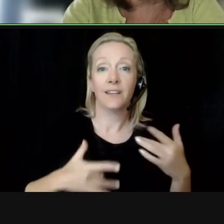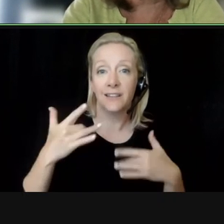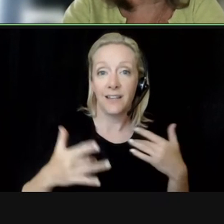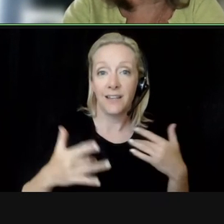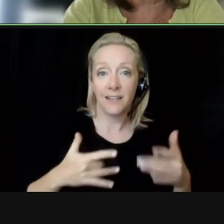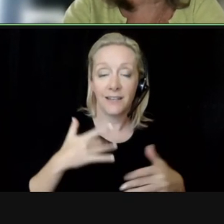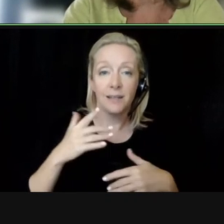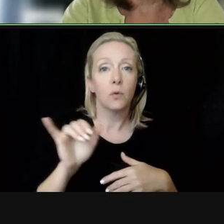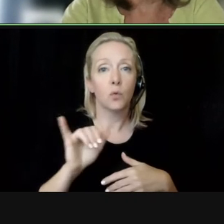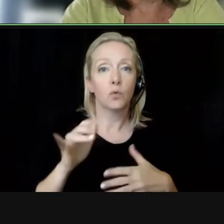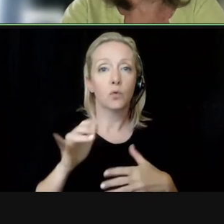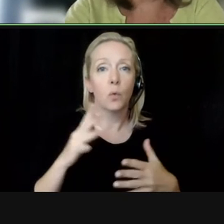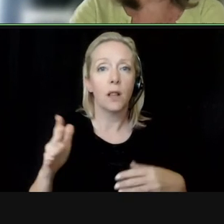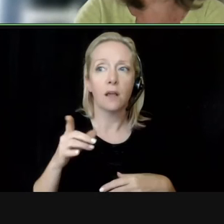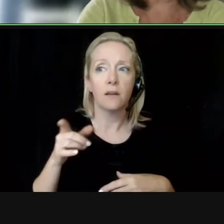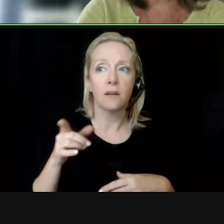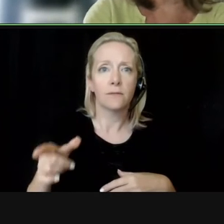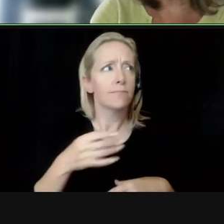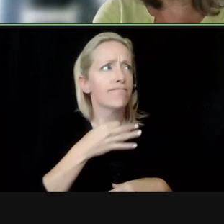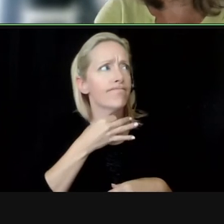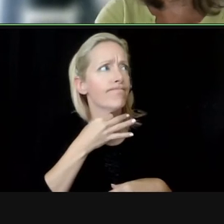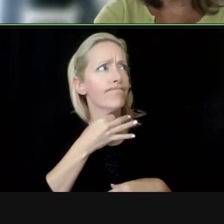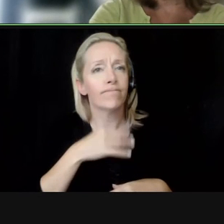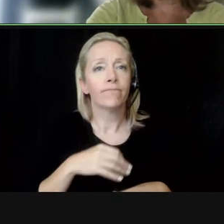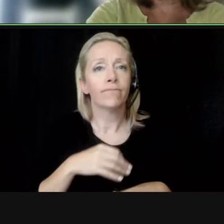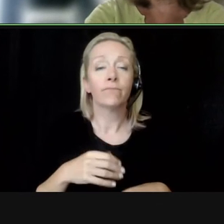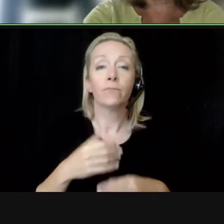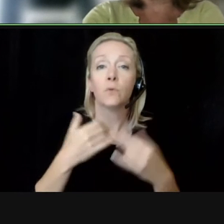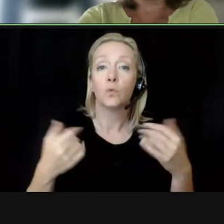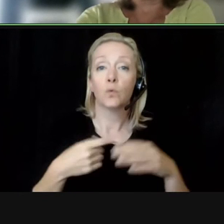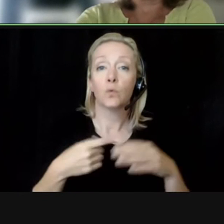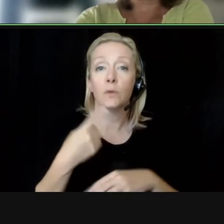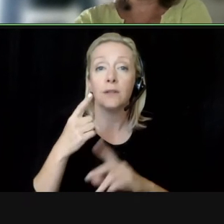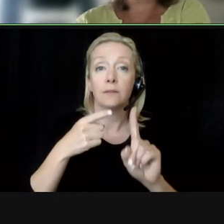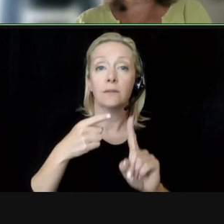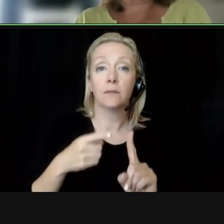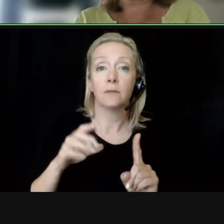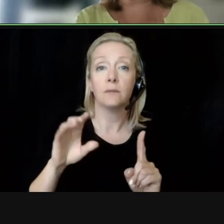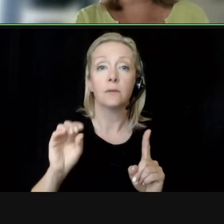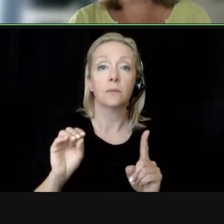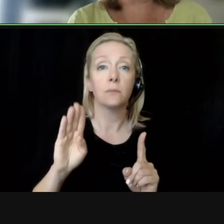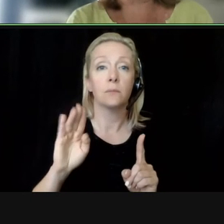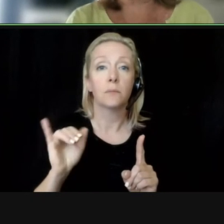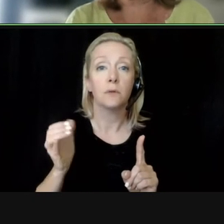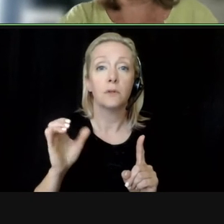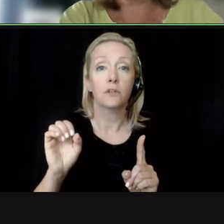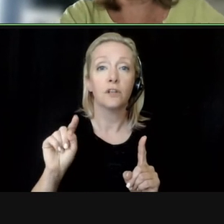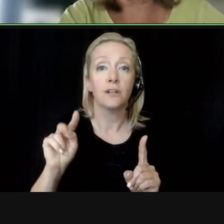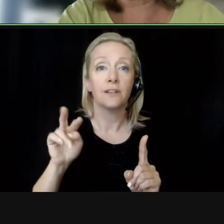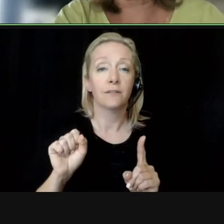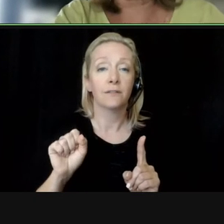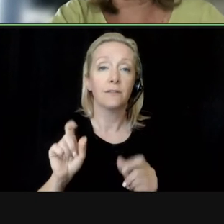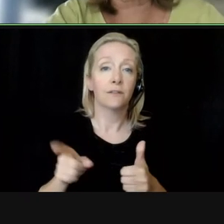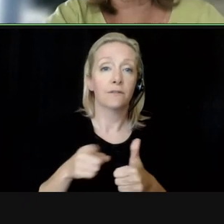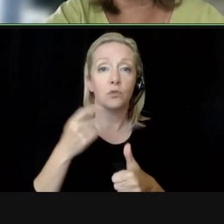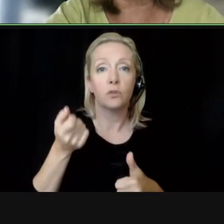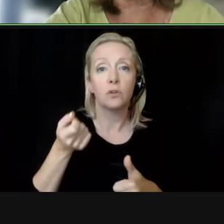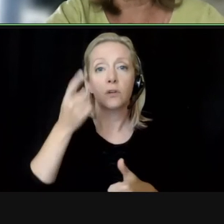lot of questions. And so the objectives really are for this course is to understand the definition of